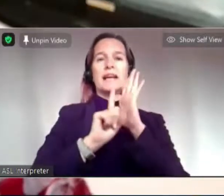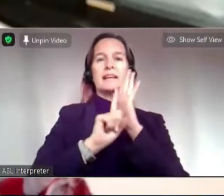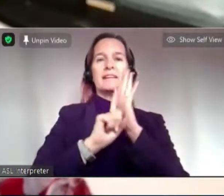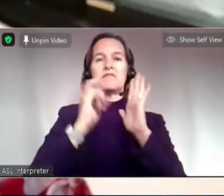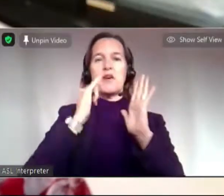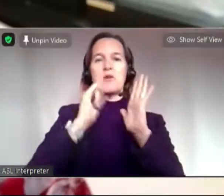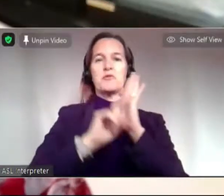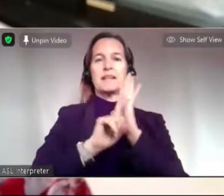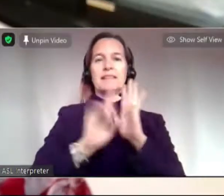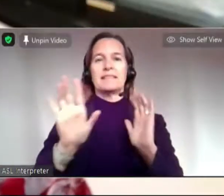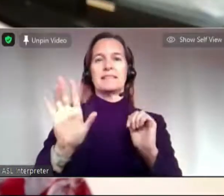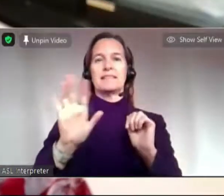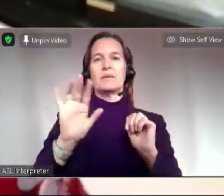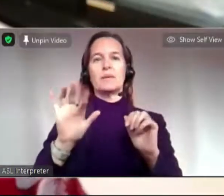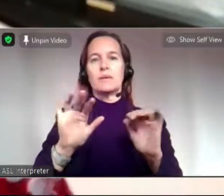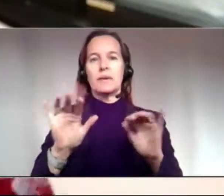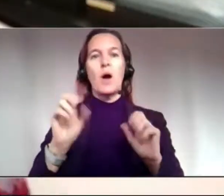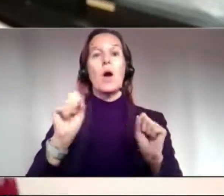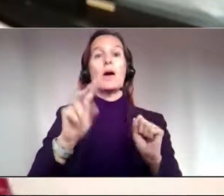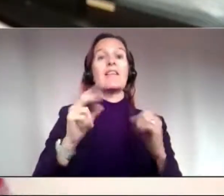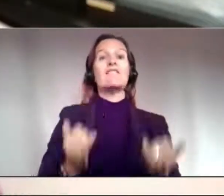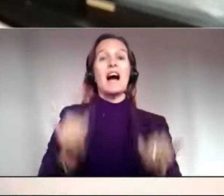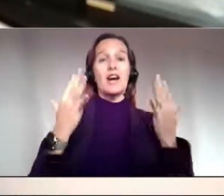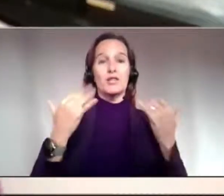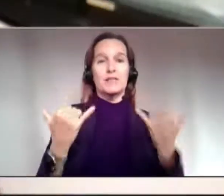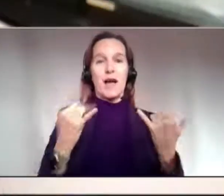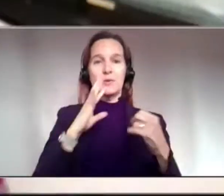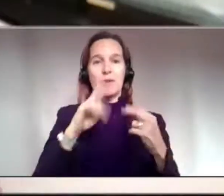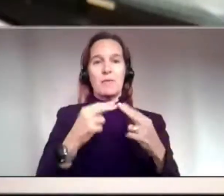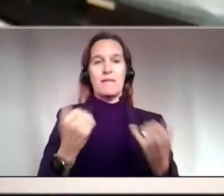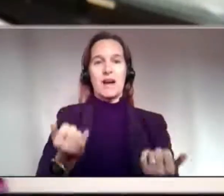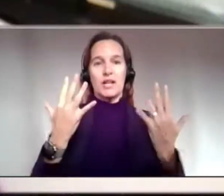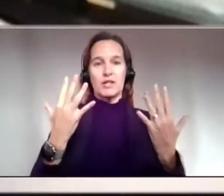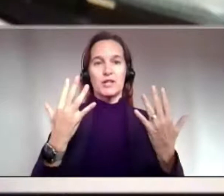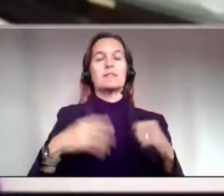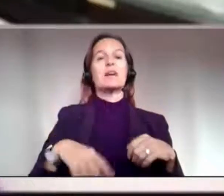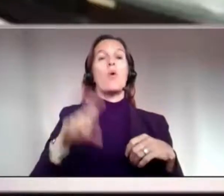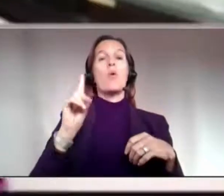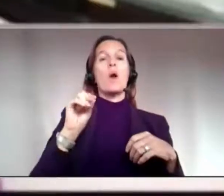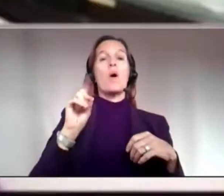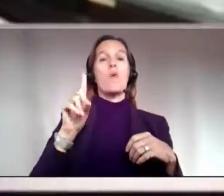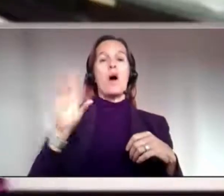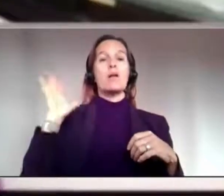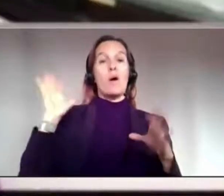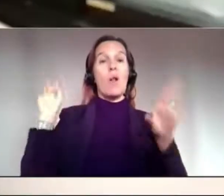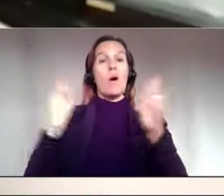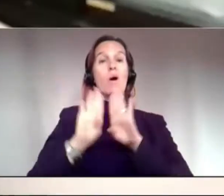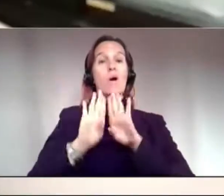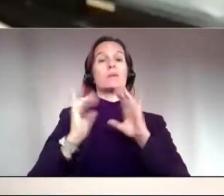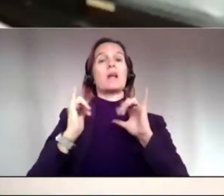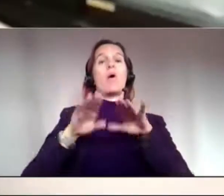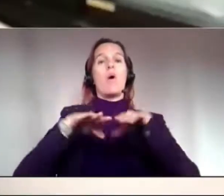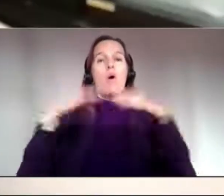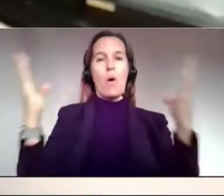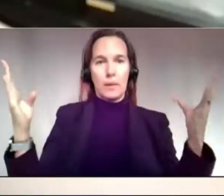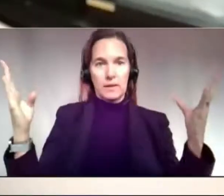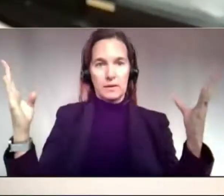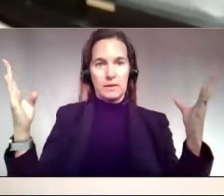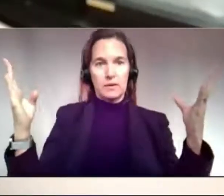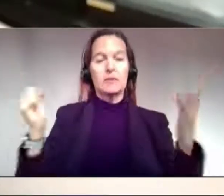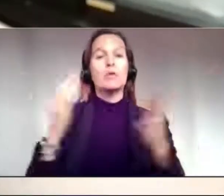the 101 was closed. It has since opened. The parts of